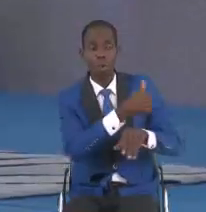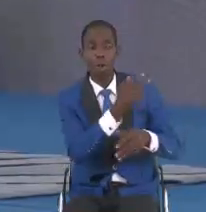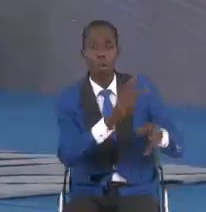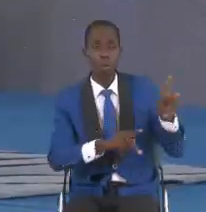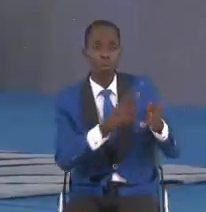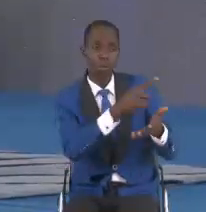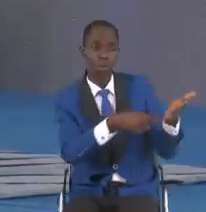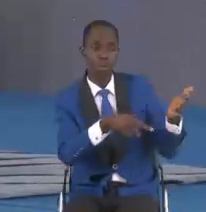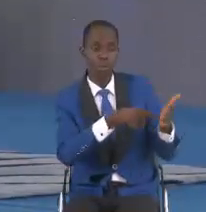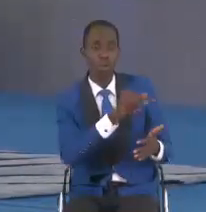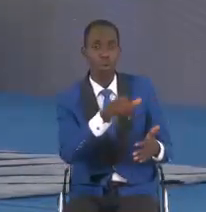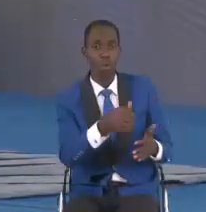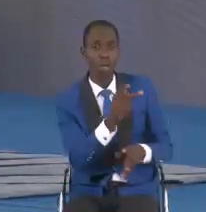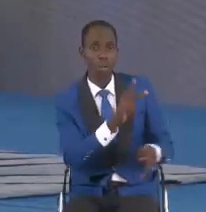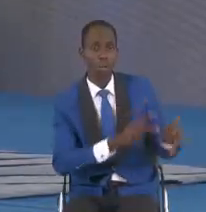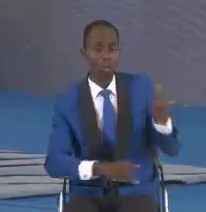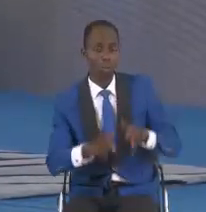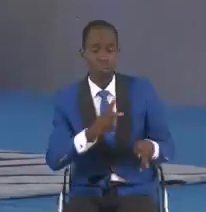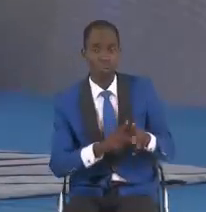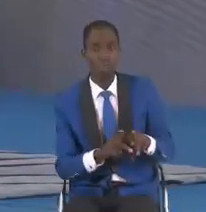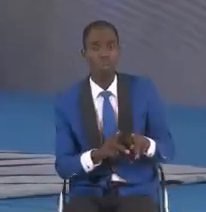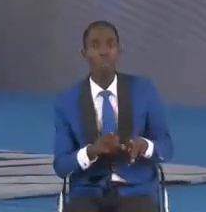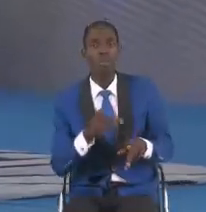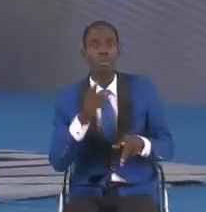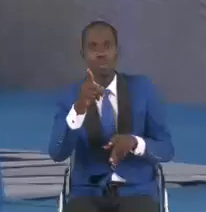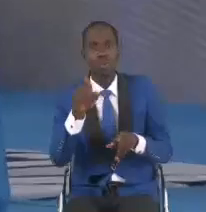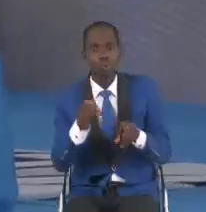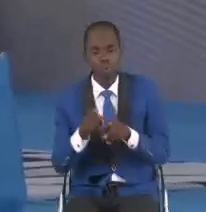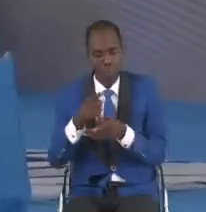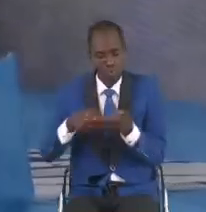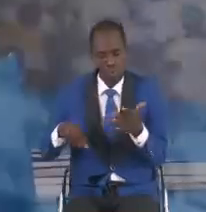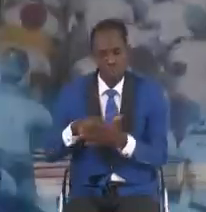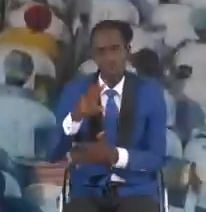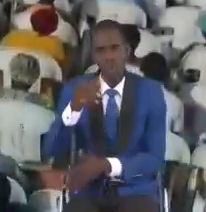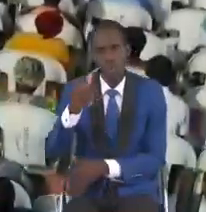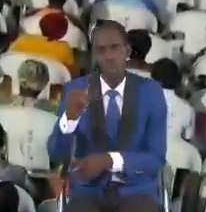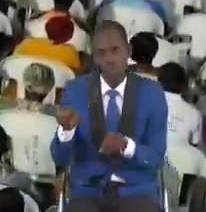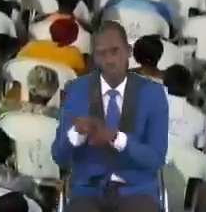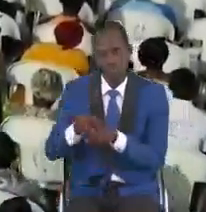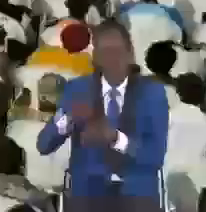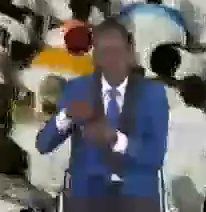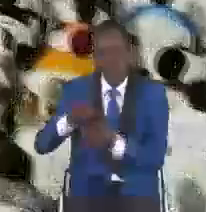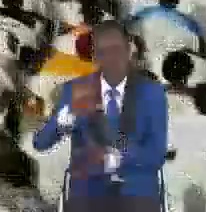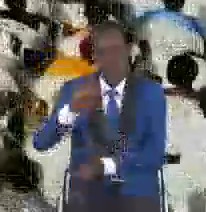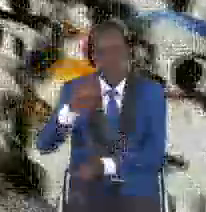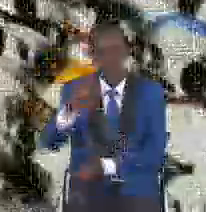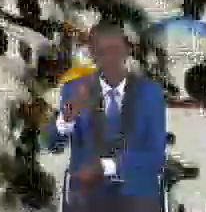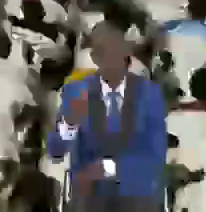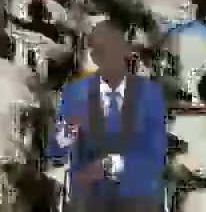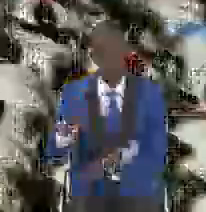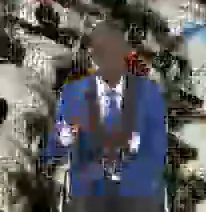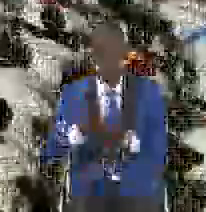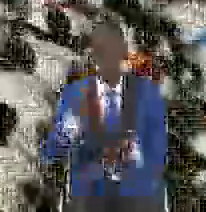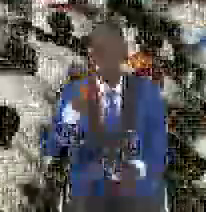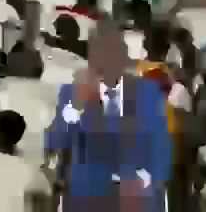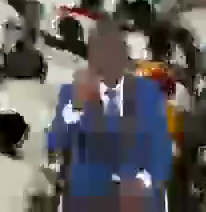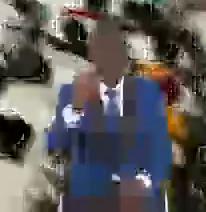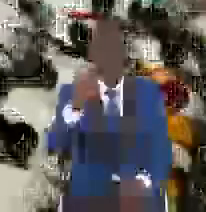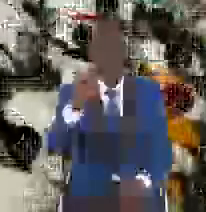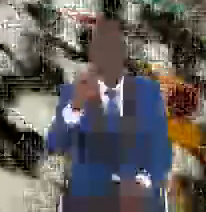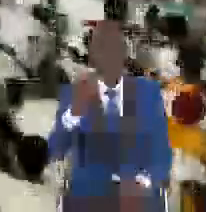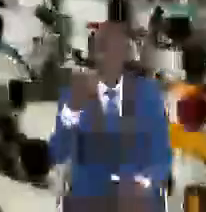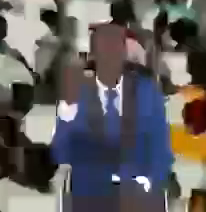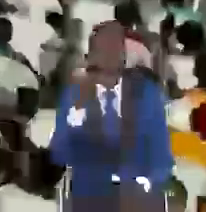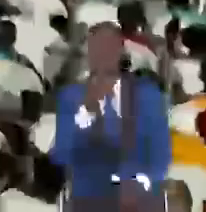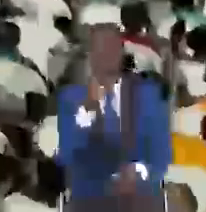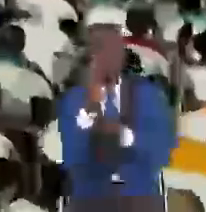other people for, you watch also in yourself. Even David, he wasn't watching